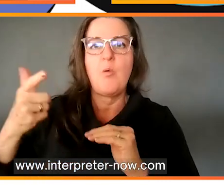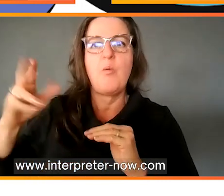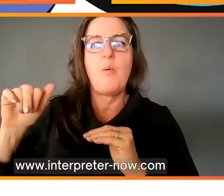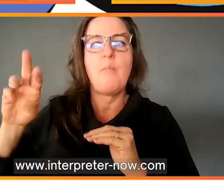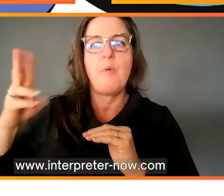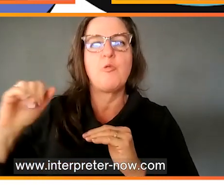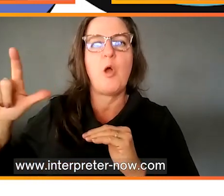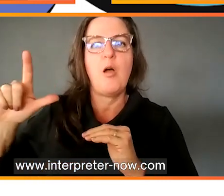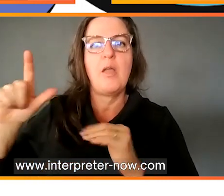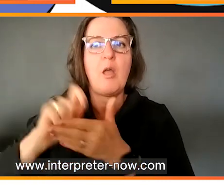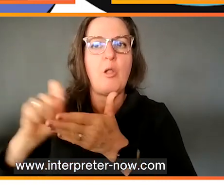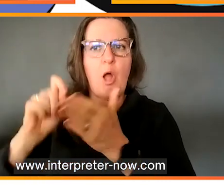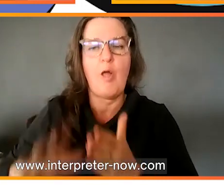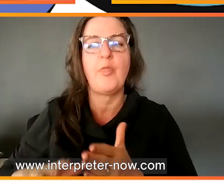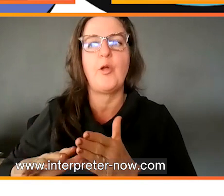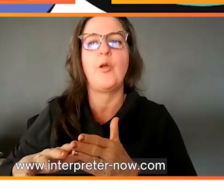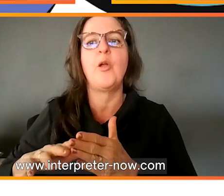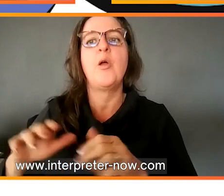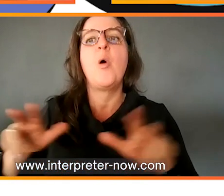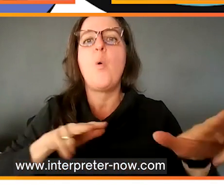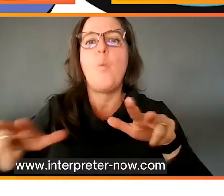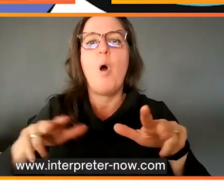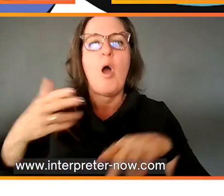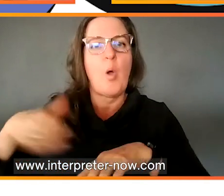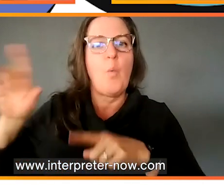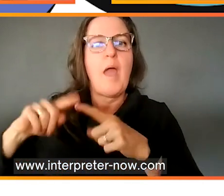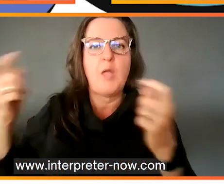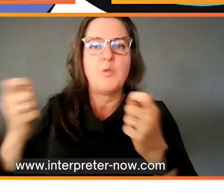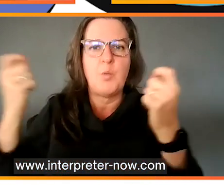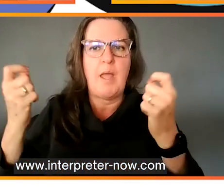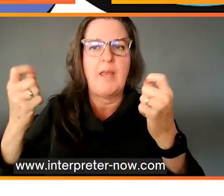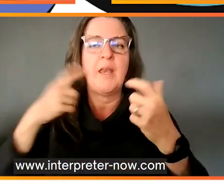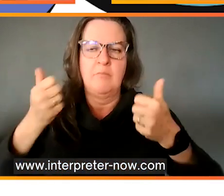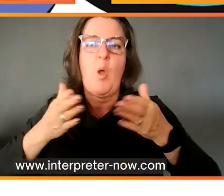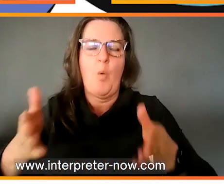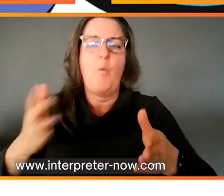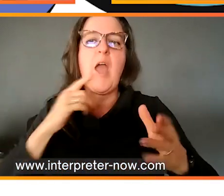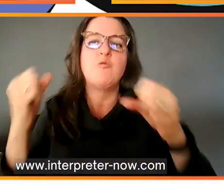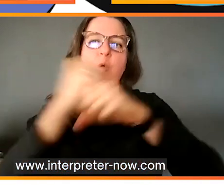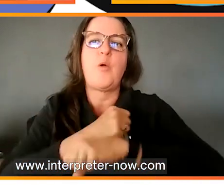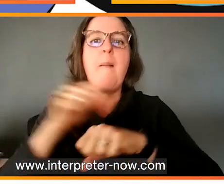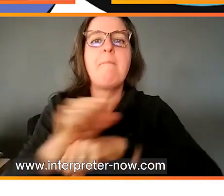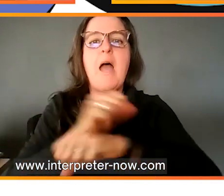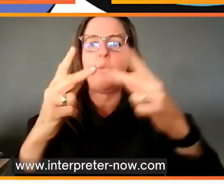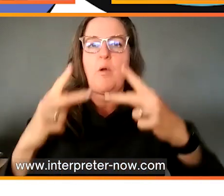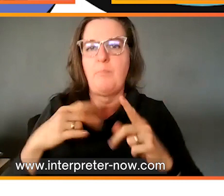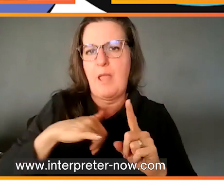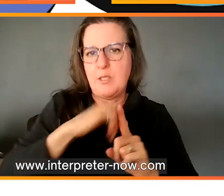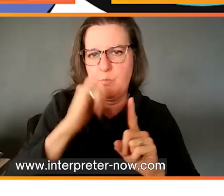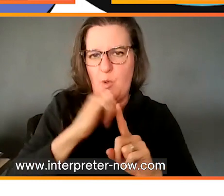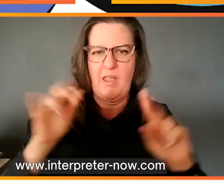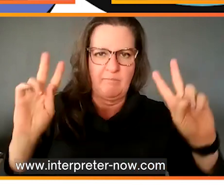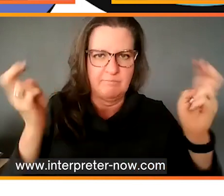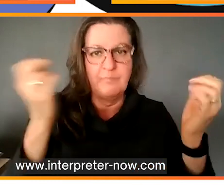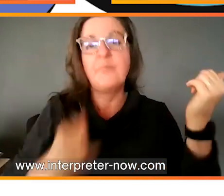to combat workplace bullying. And today, we will be talking about workplace bullying, how we learn